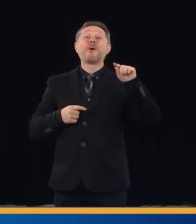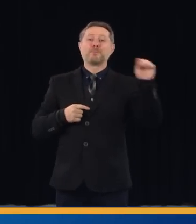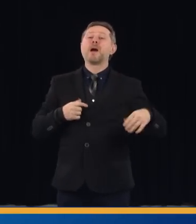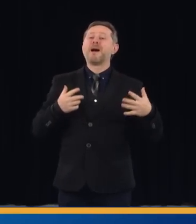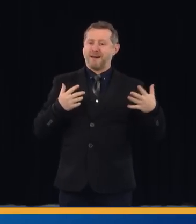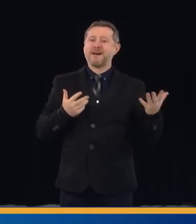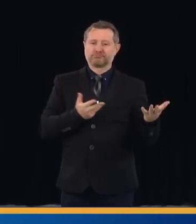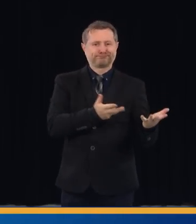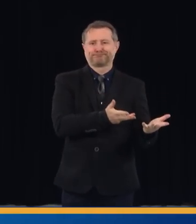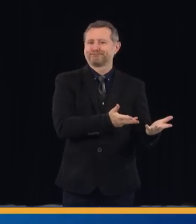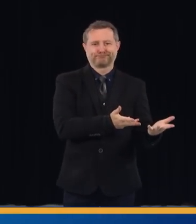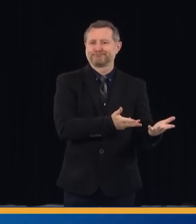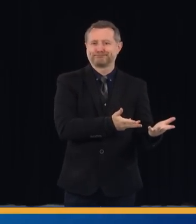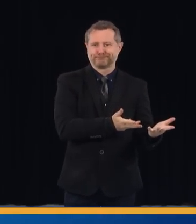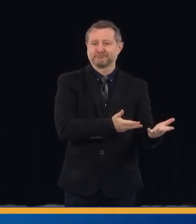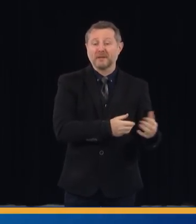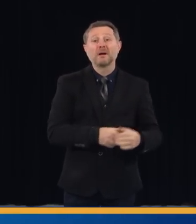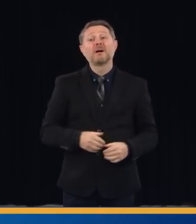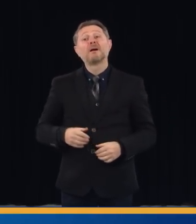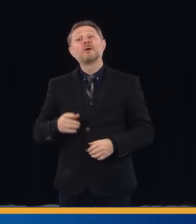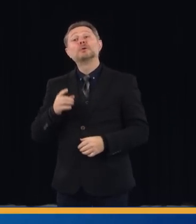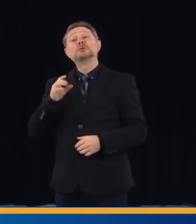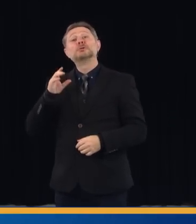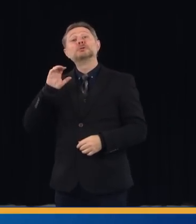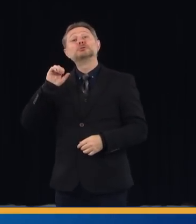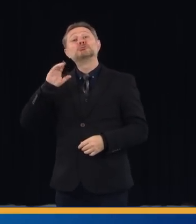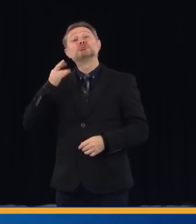category that is problematic.